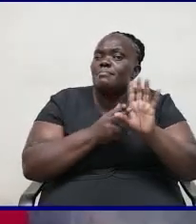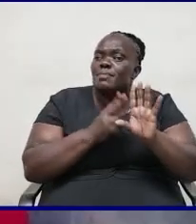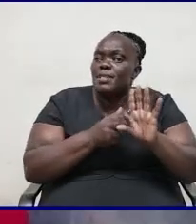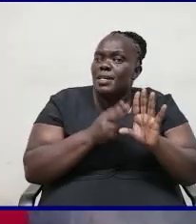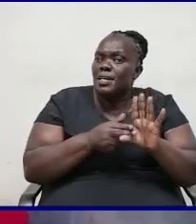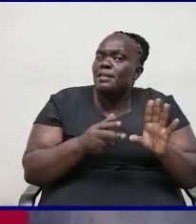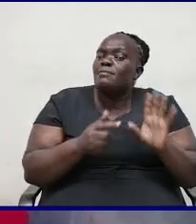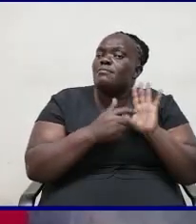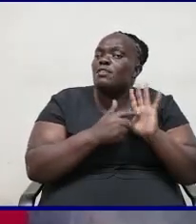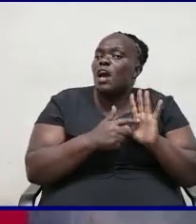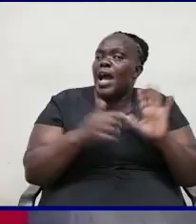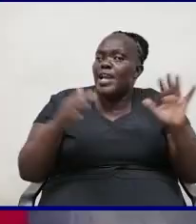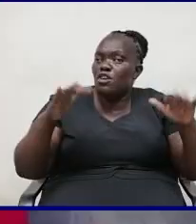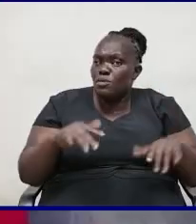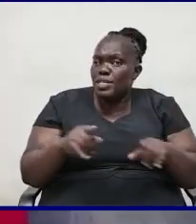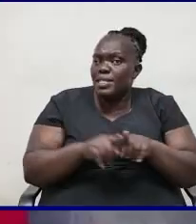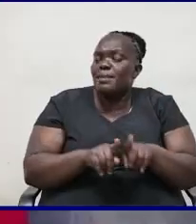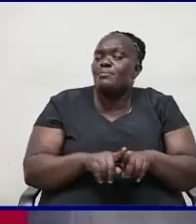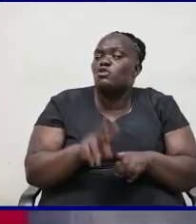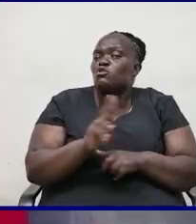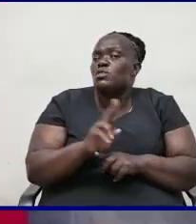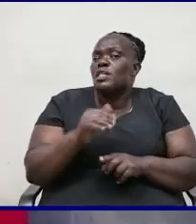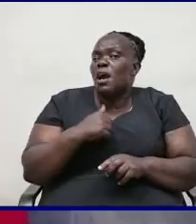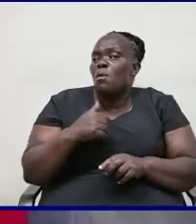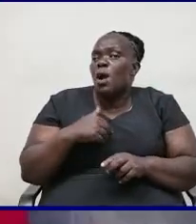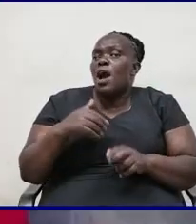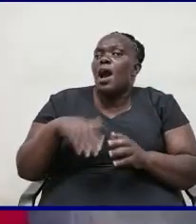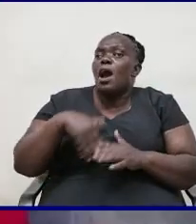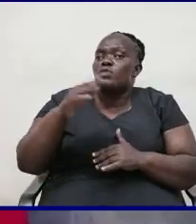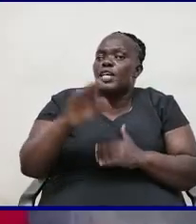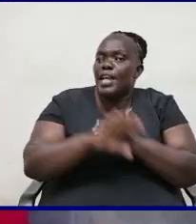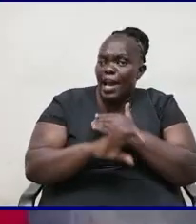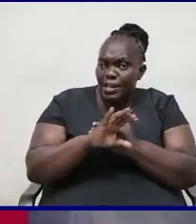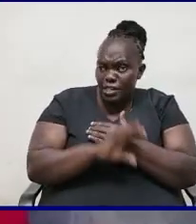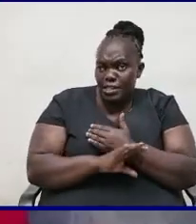exhibitions and conferences. And we have also utilized our diaspora,